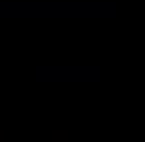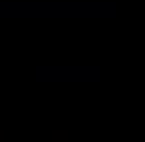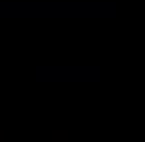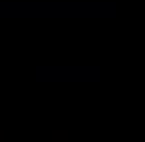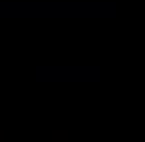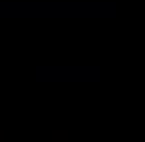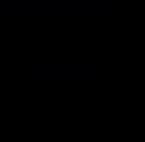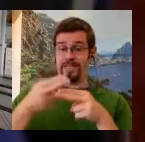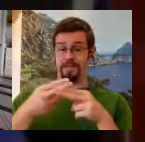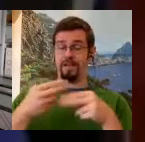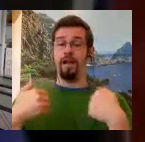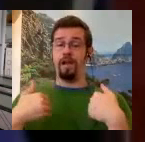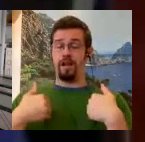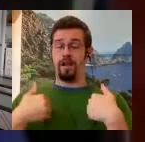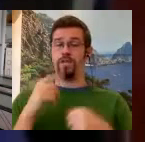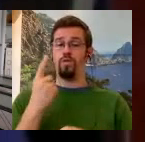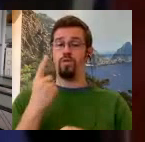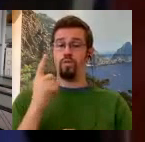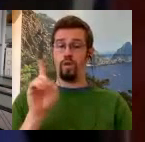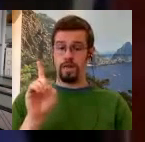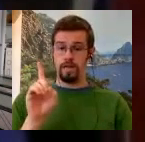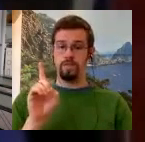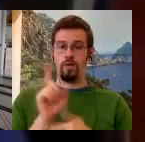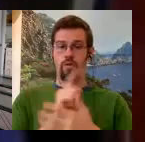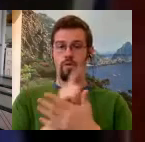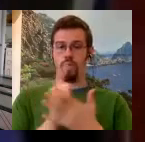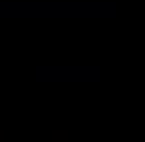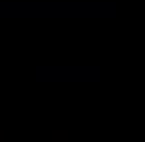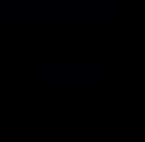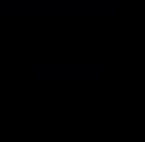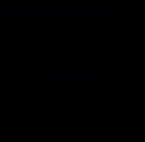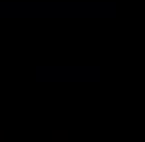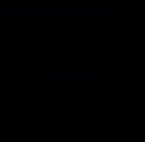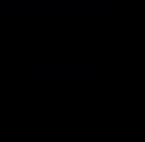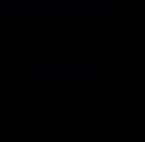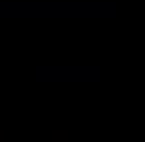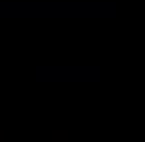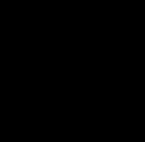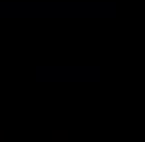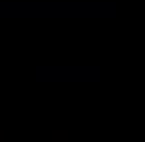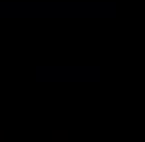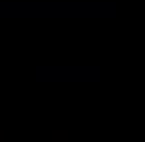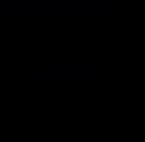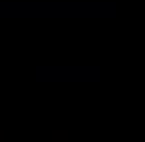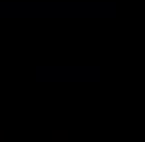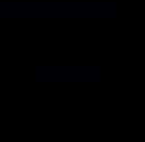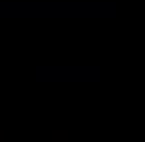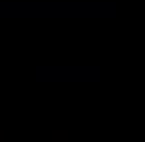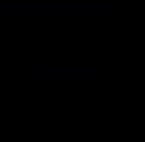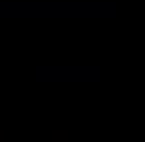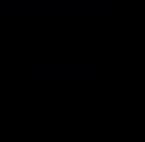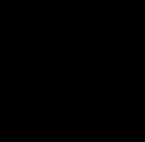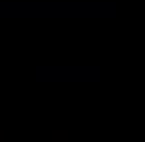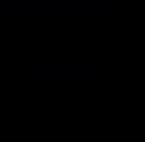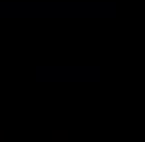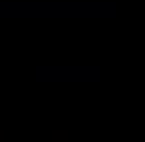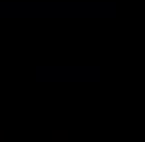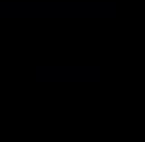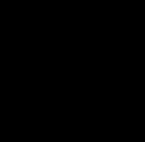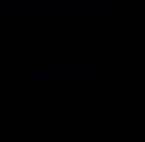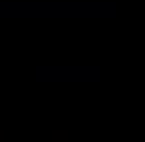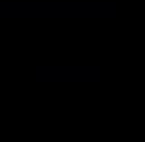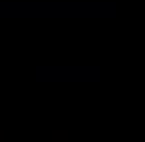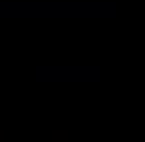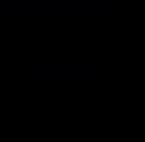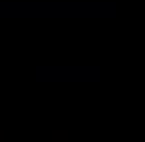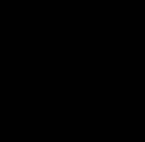a one-dimensional order, and in this slide you can see that on the right-hand side, and that's syllable 1, syllable 2, 3, and 4. And